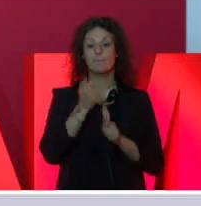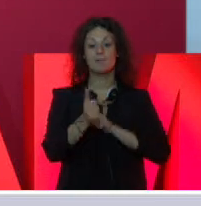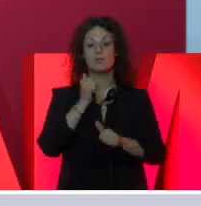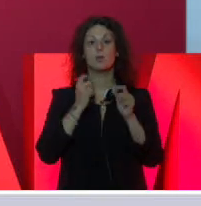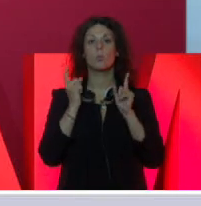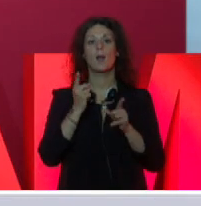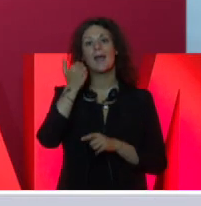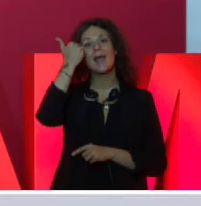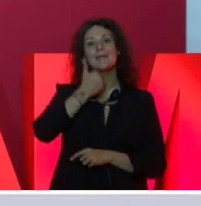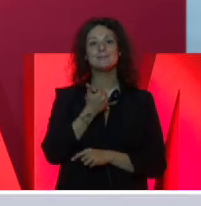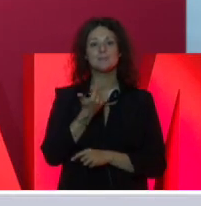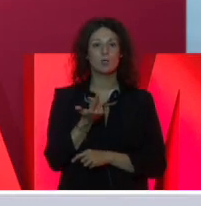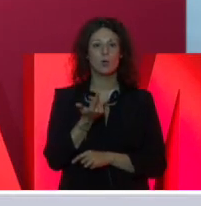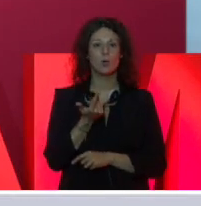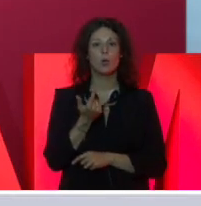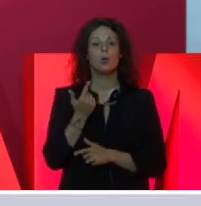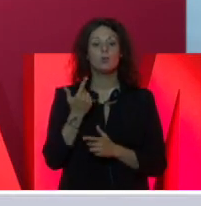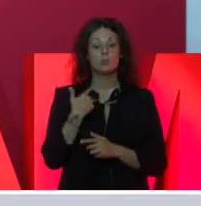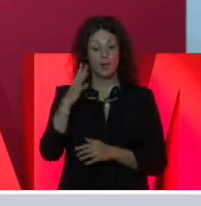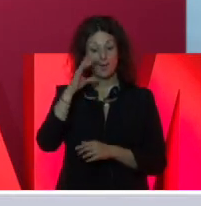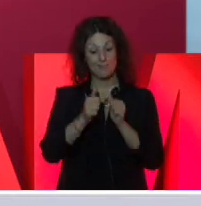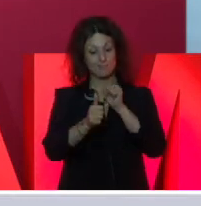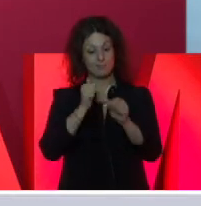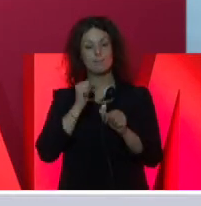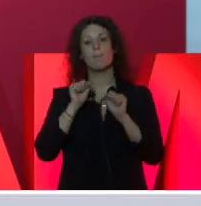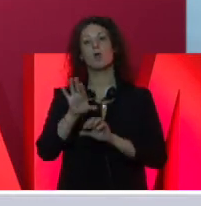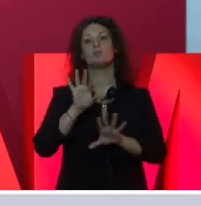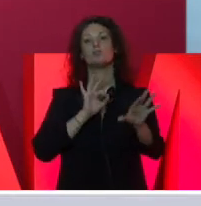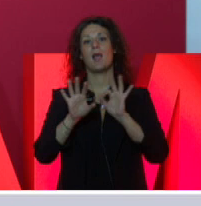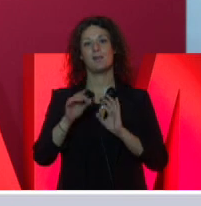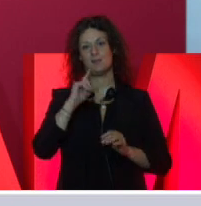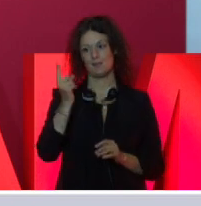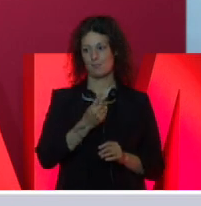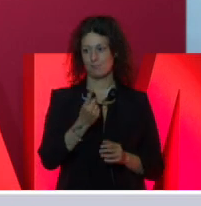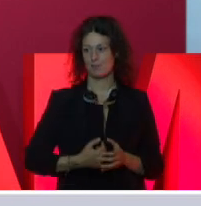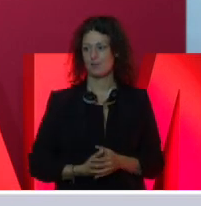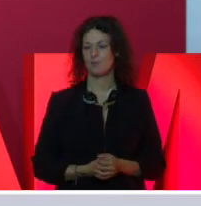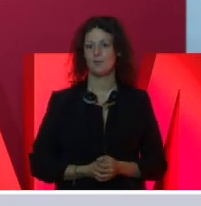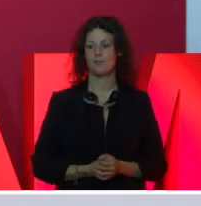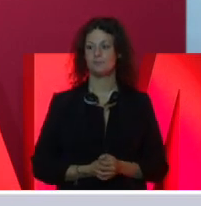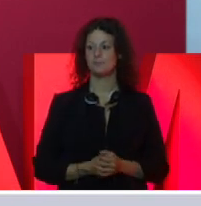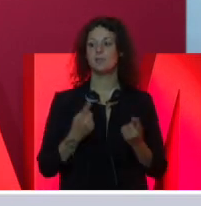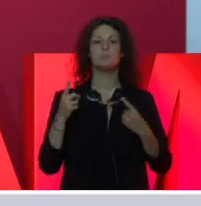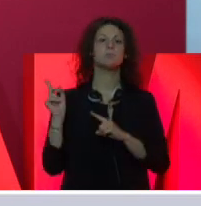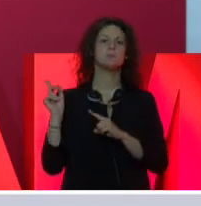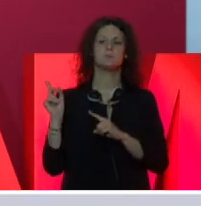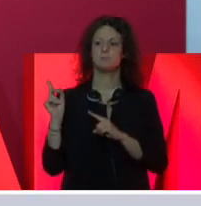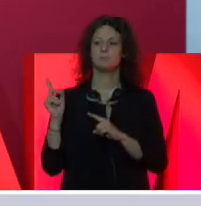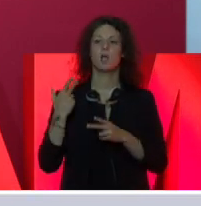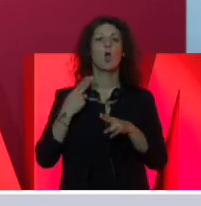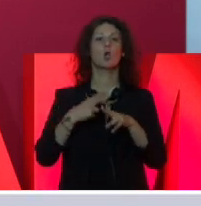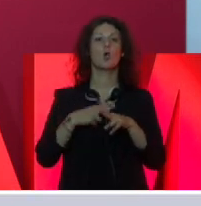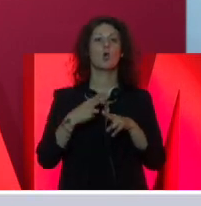our customers, and so we can make decisions and choices accordingly. Here you can